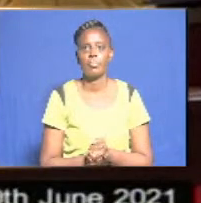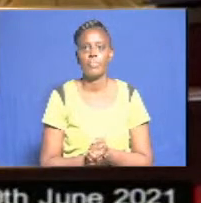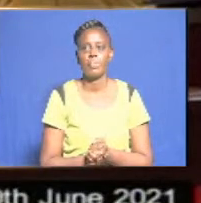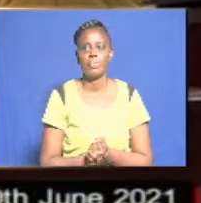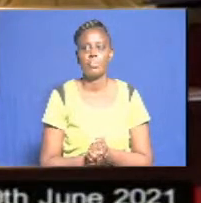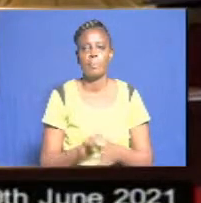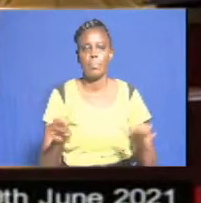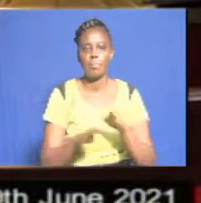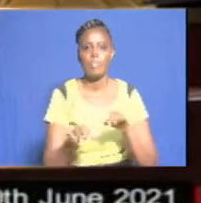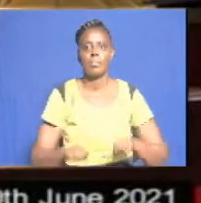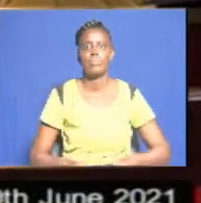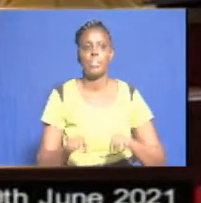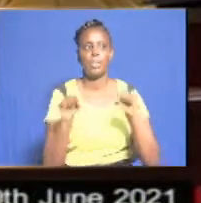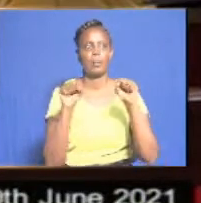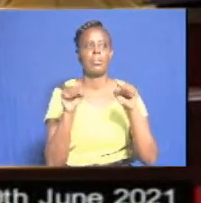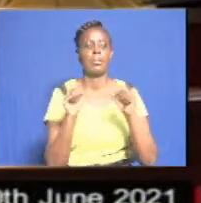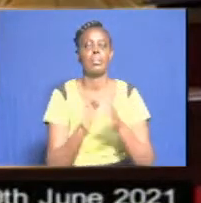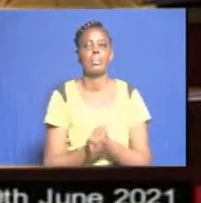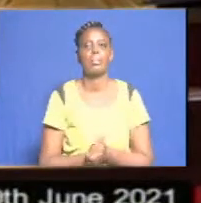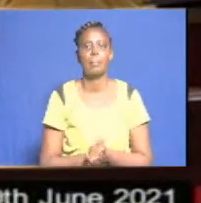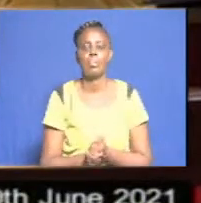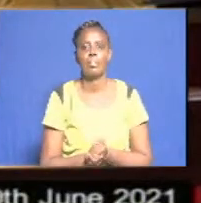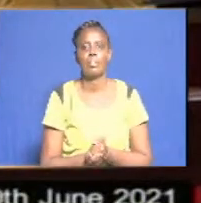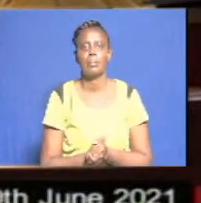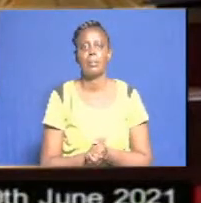Who's the vice chair?